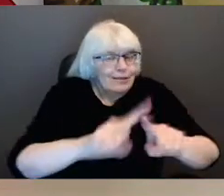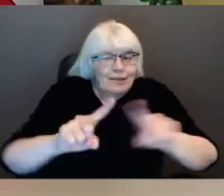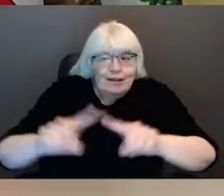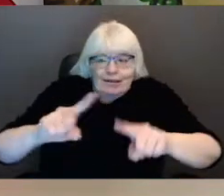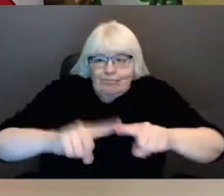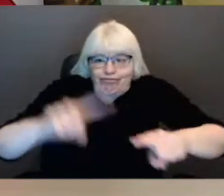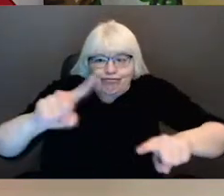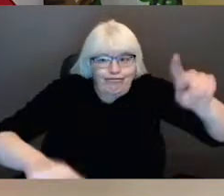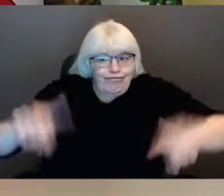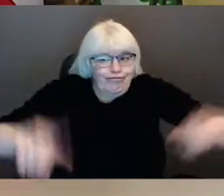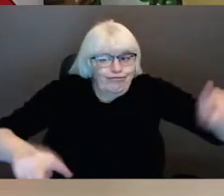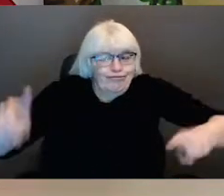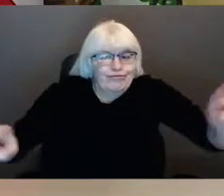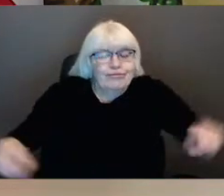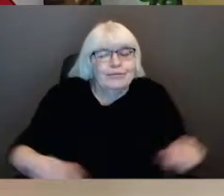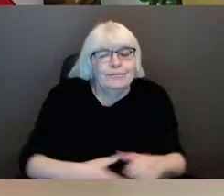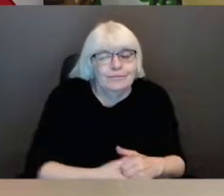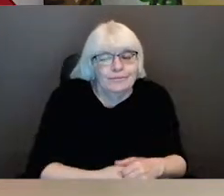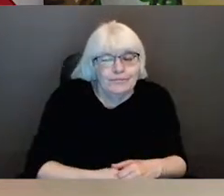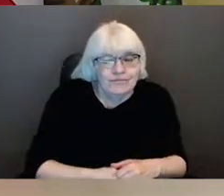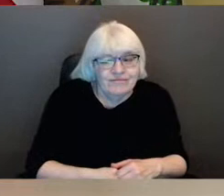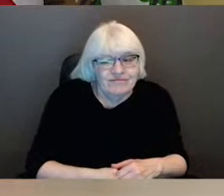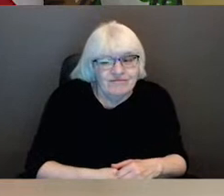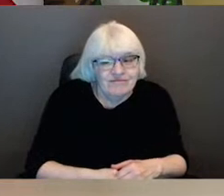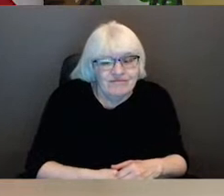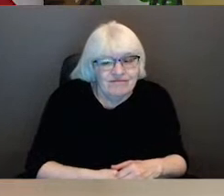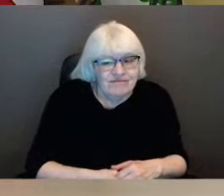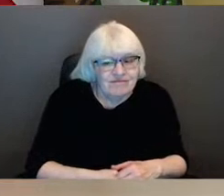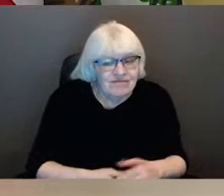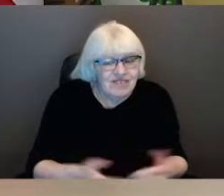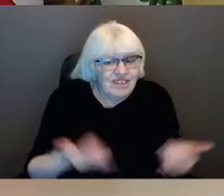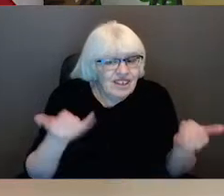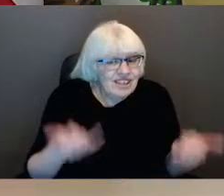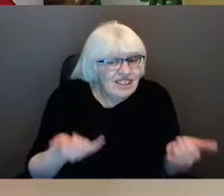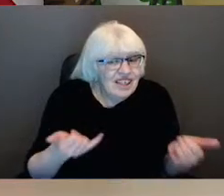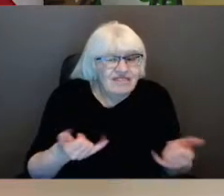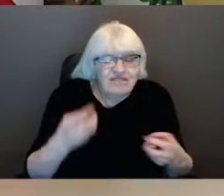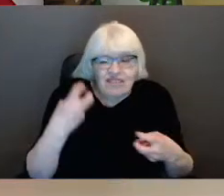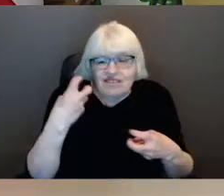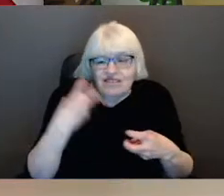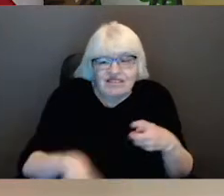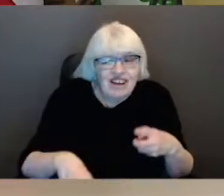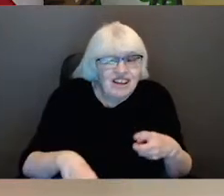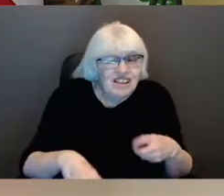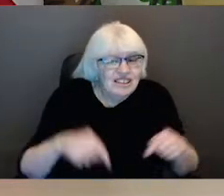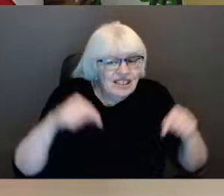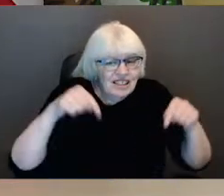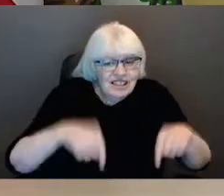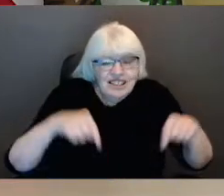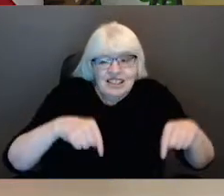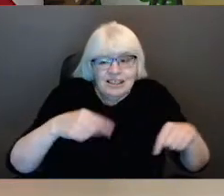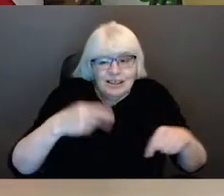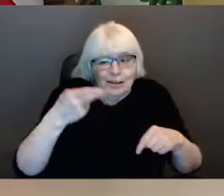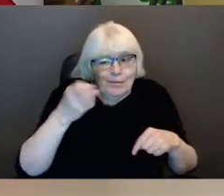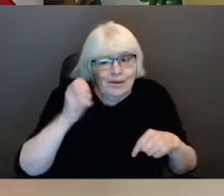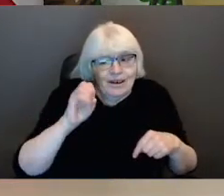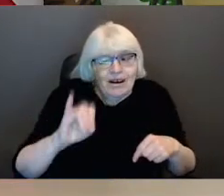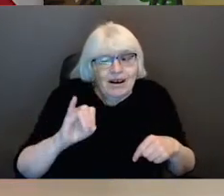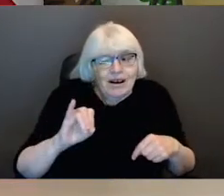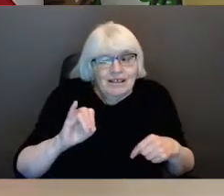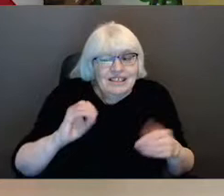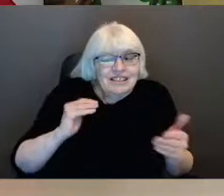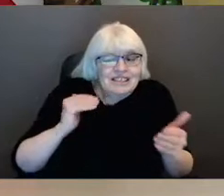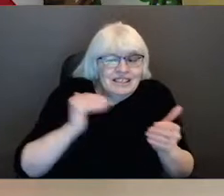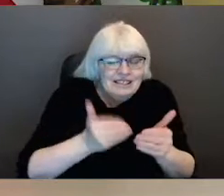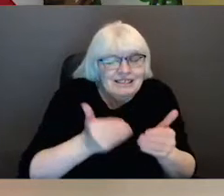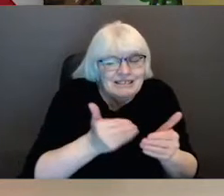hard that at this point in the pandemic, the hardest part for PEI in this pandemic is happening right near the end, because really we